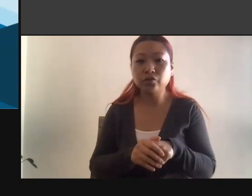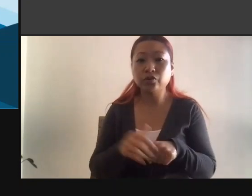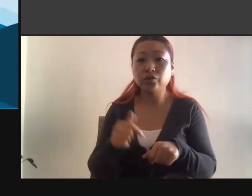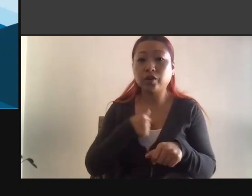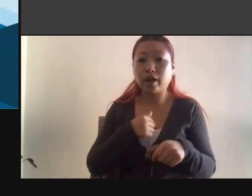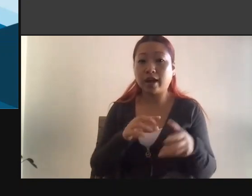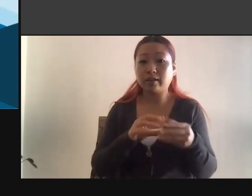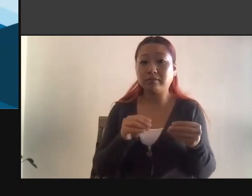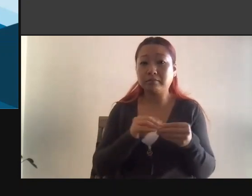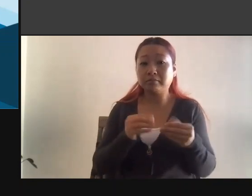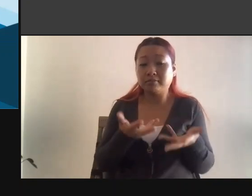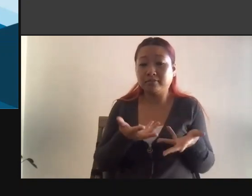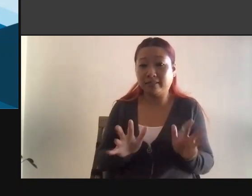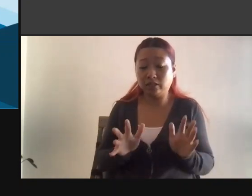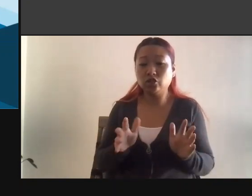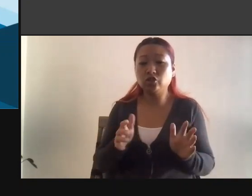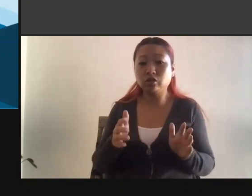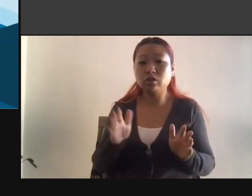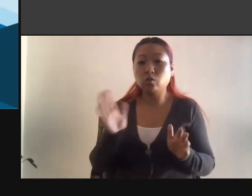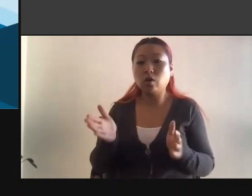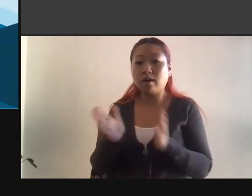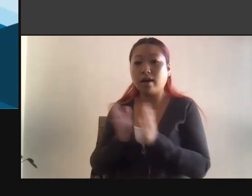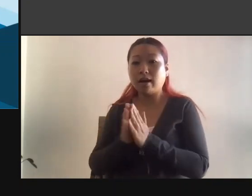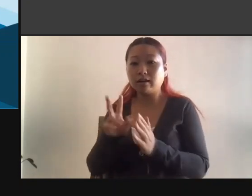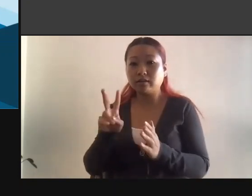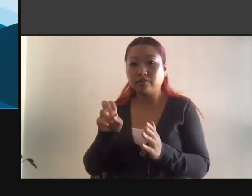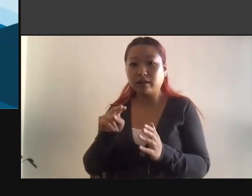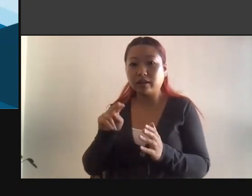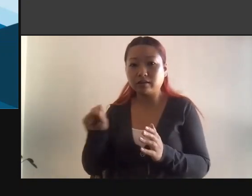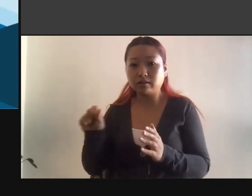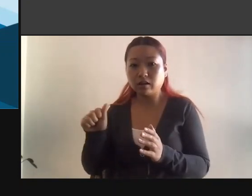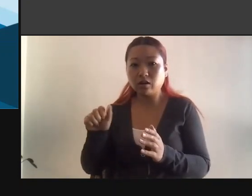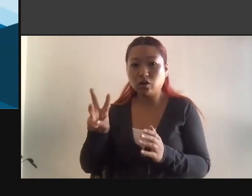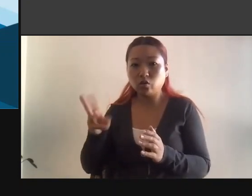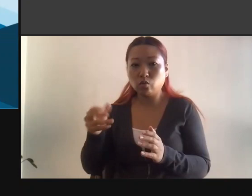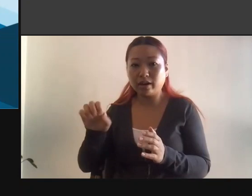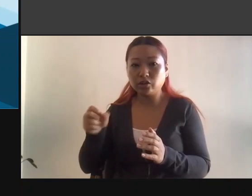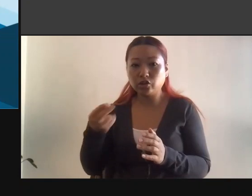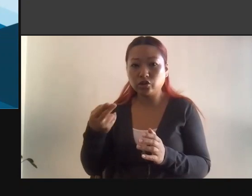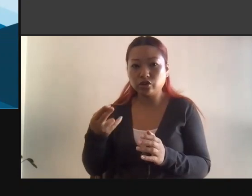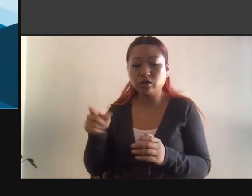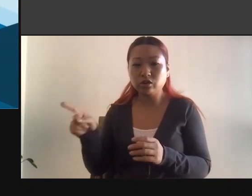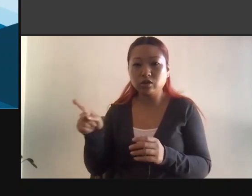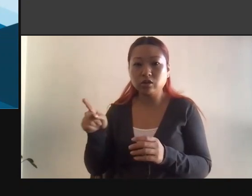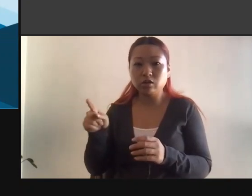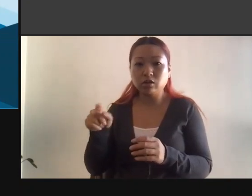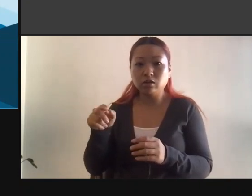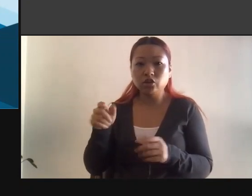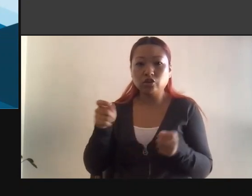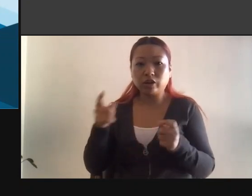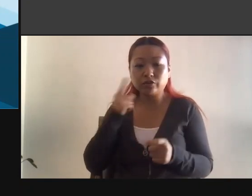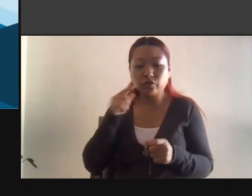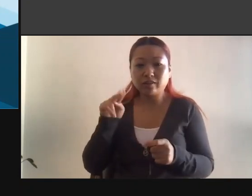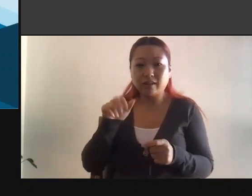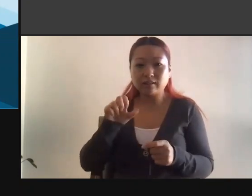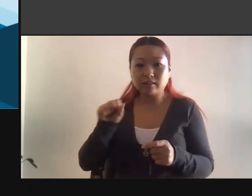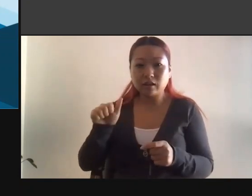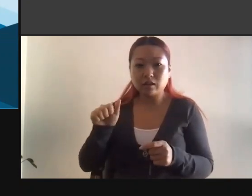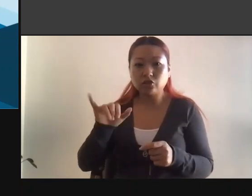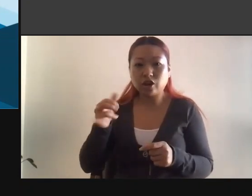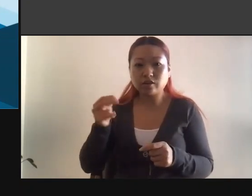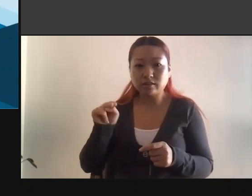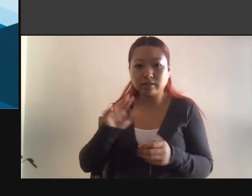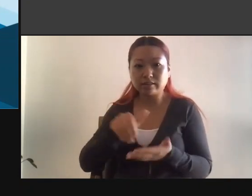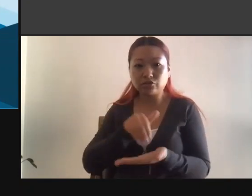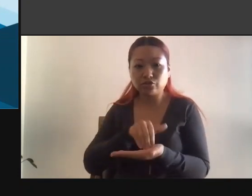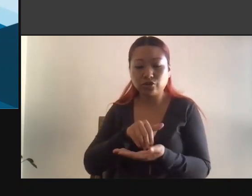few words, we'll have Vanessa Weish, and she is the director of NASA's Johnson Space Center. And